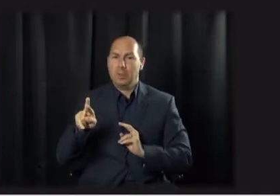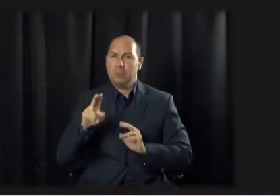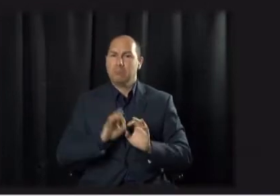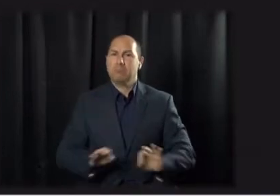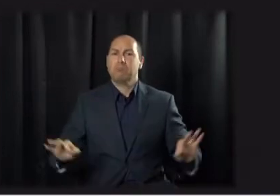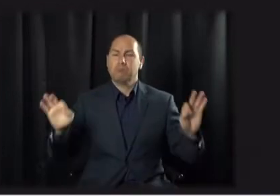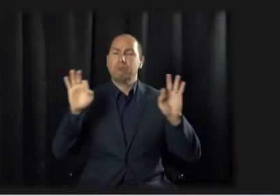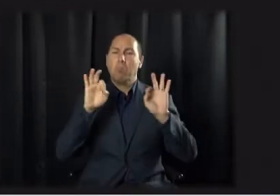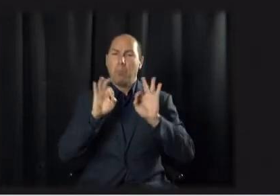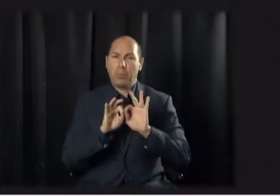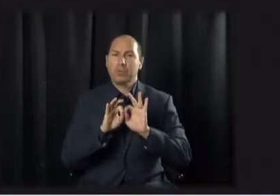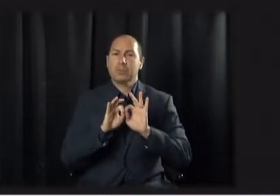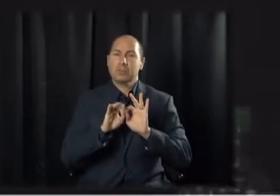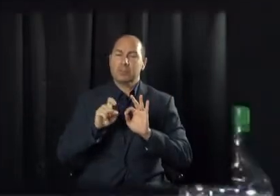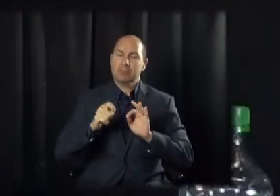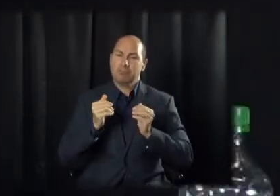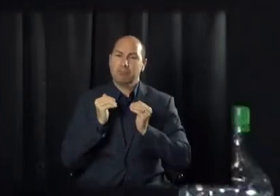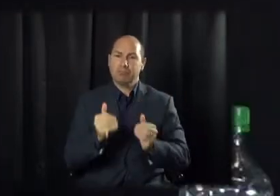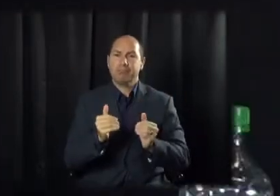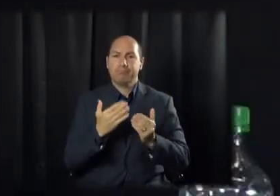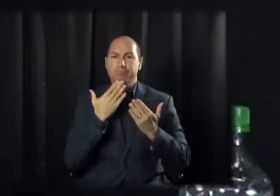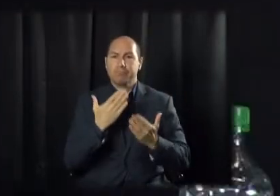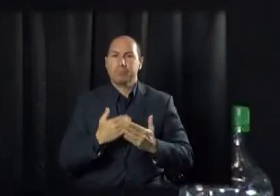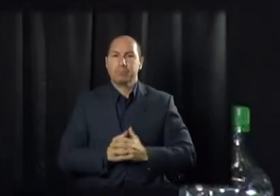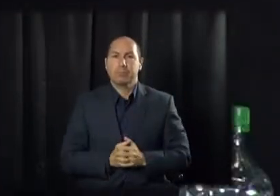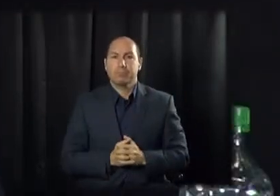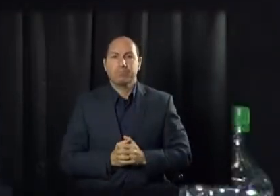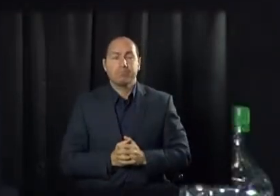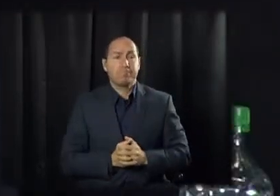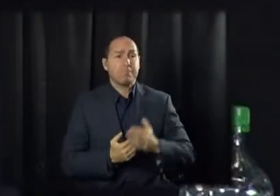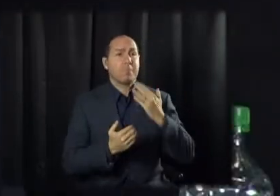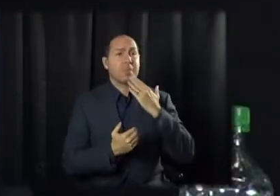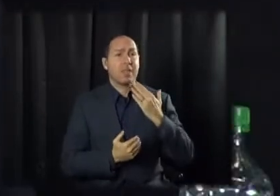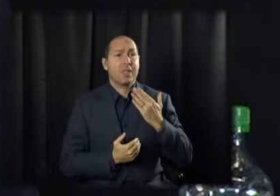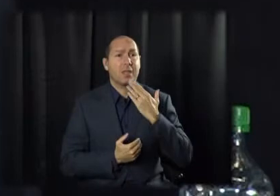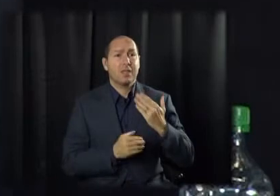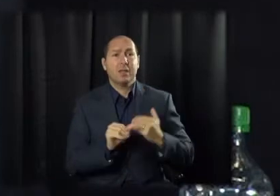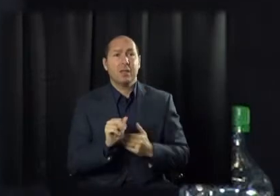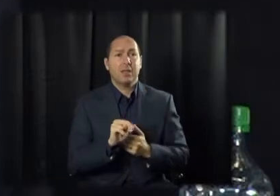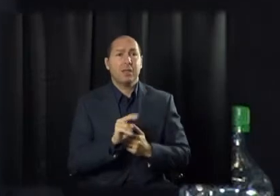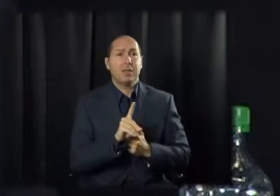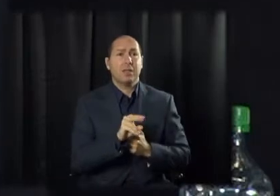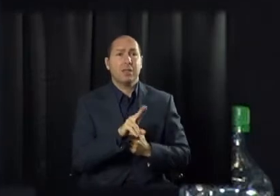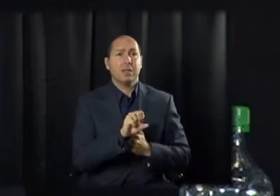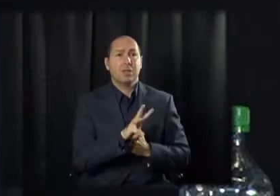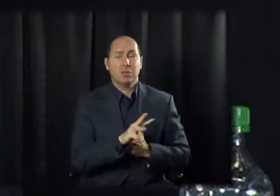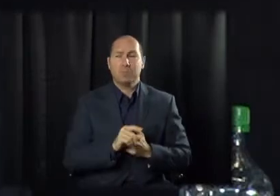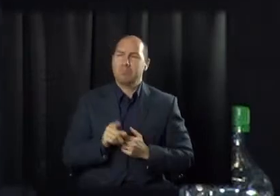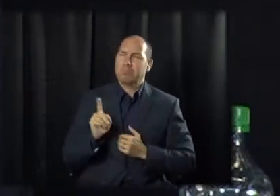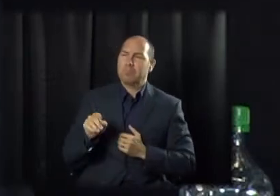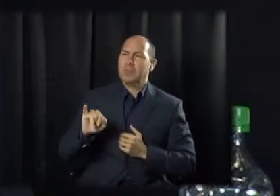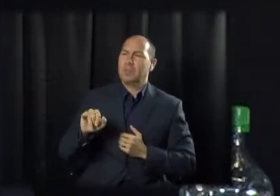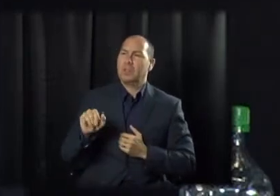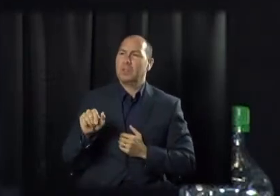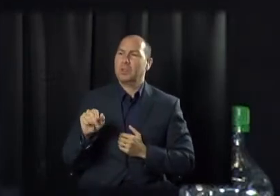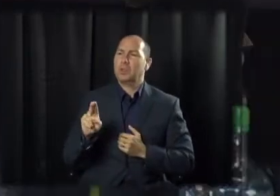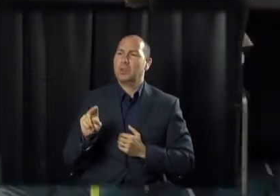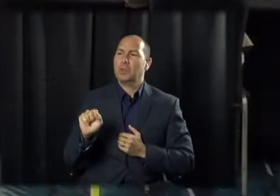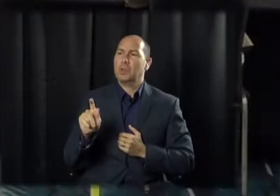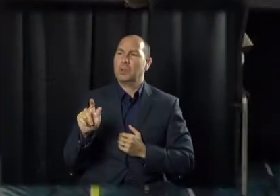Thanks. Thank you, Andrew. We have Justin would like to make a question or comment, and then John